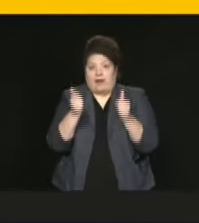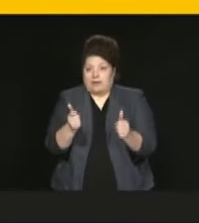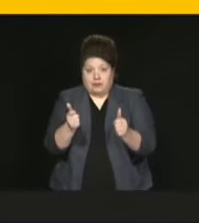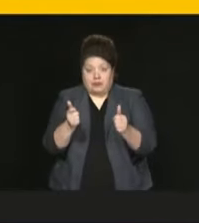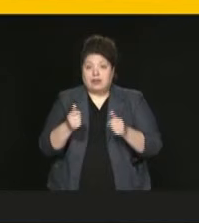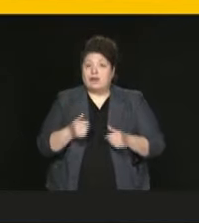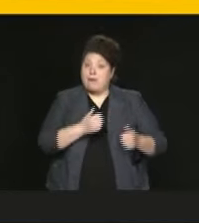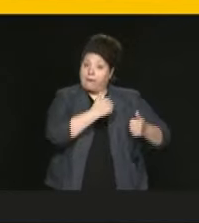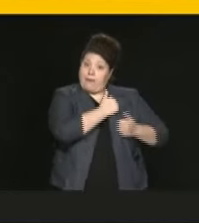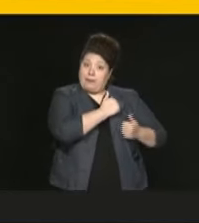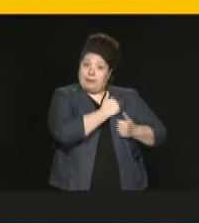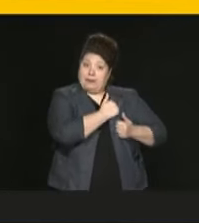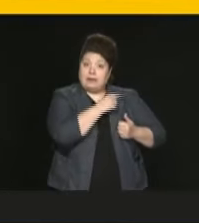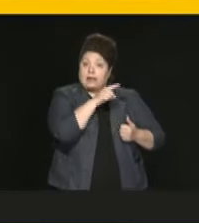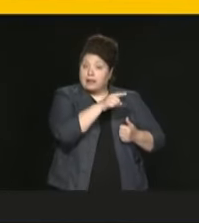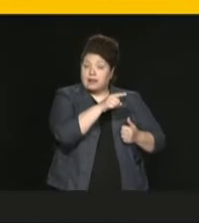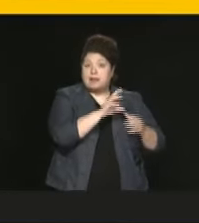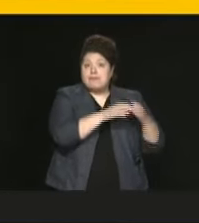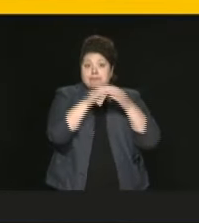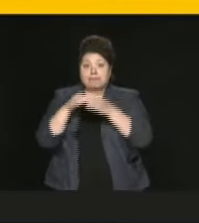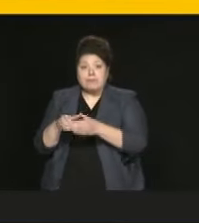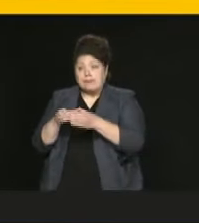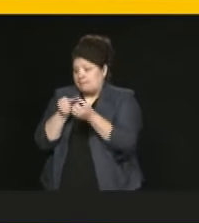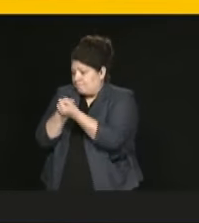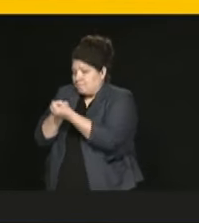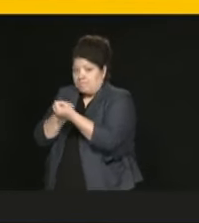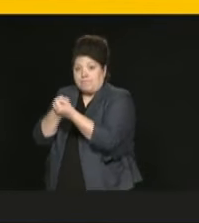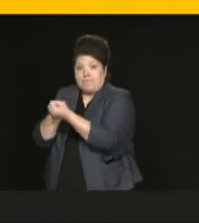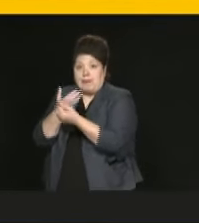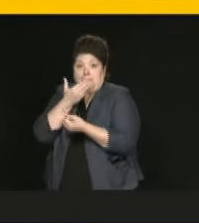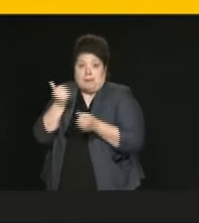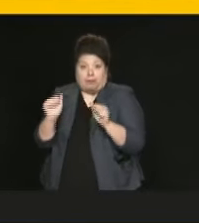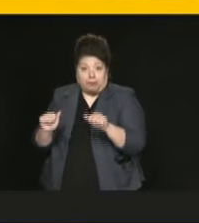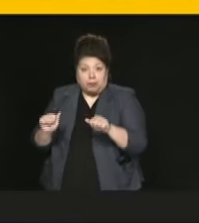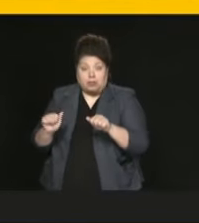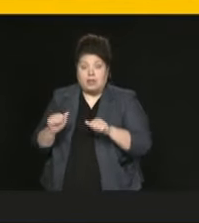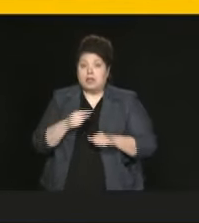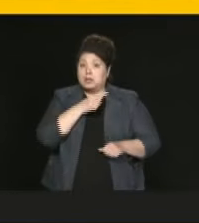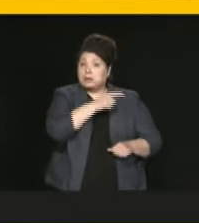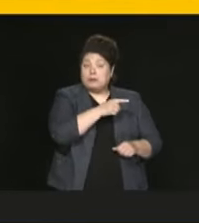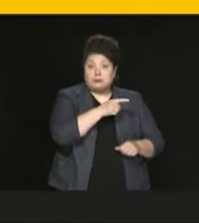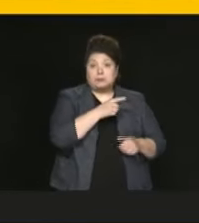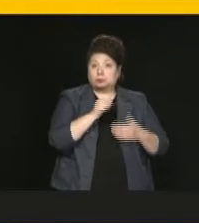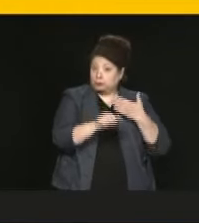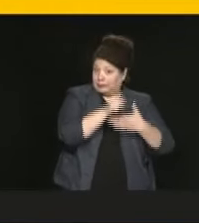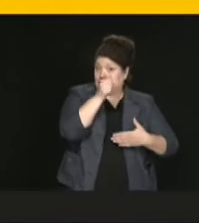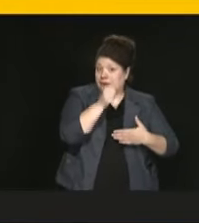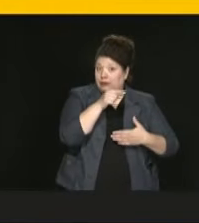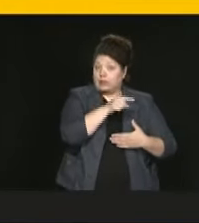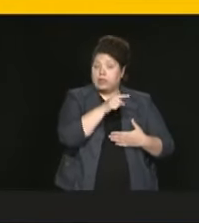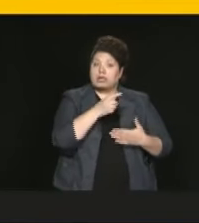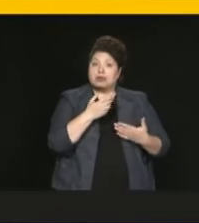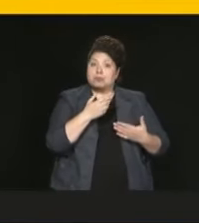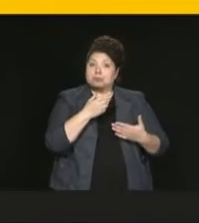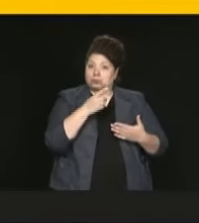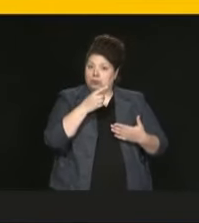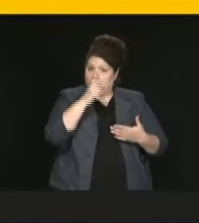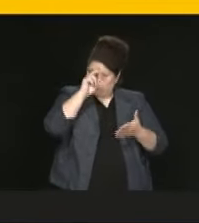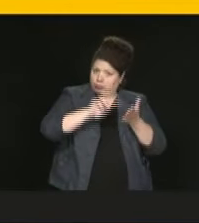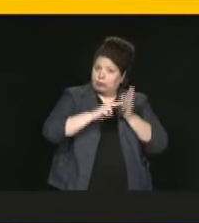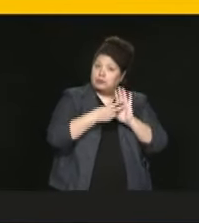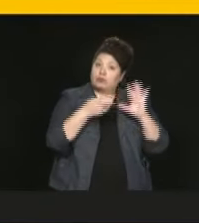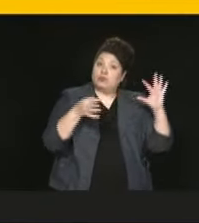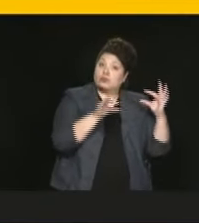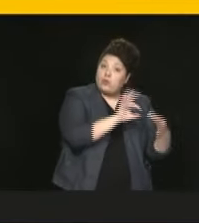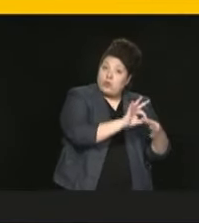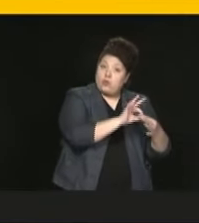that are willing to put their lives at risk, that's why they join the armed forces, and they are doing something that they are not used to doing,